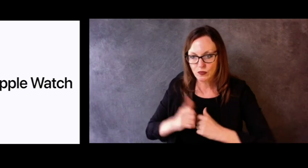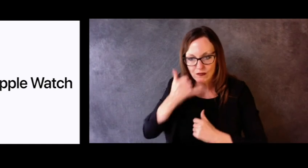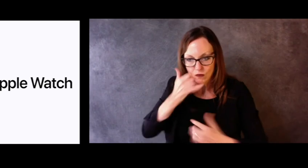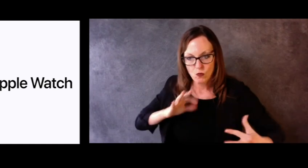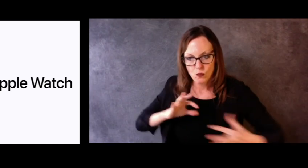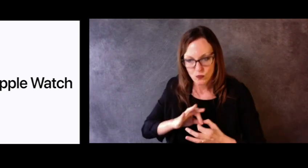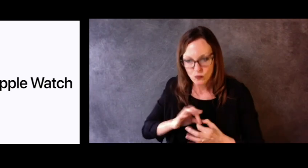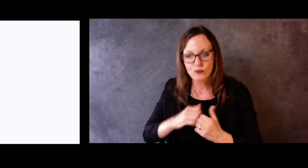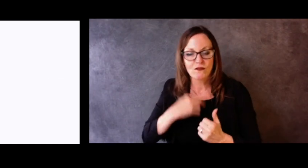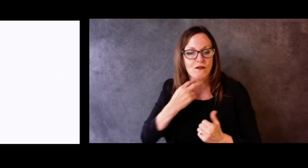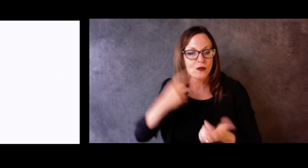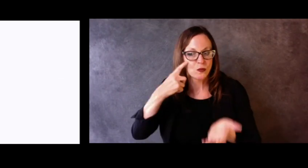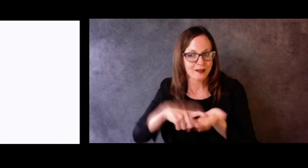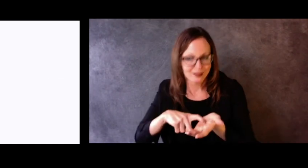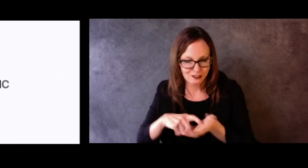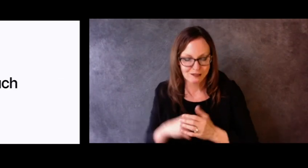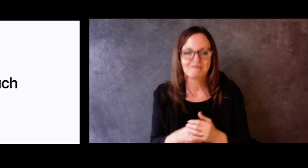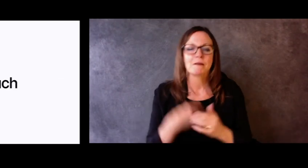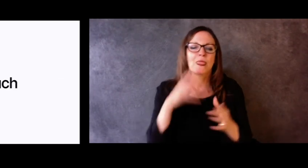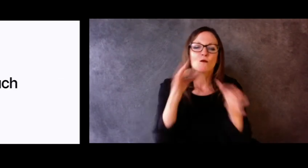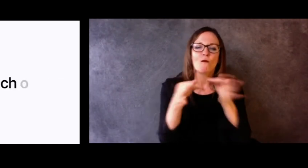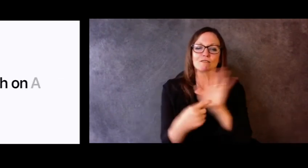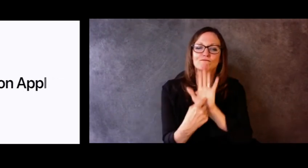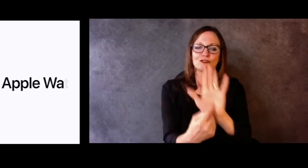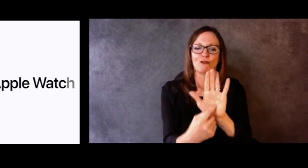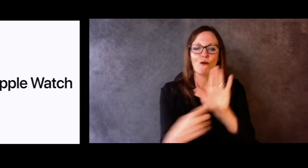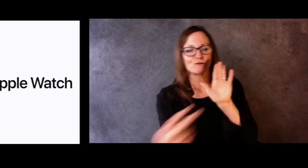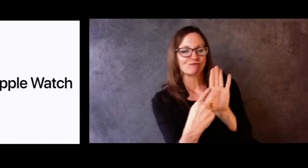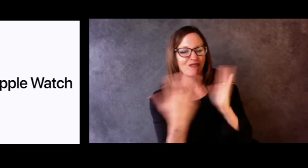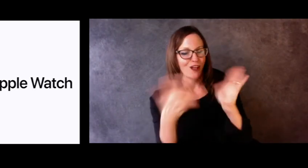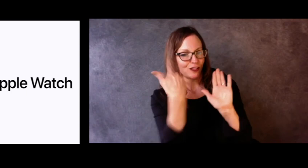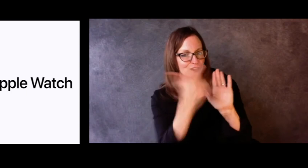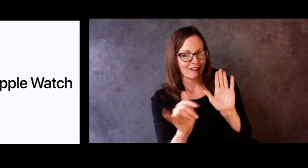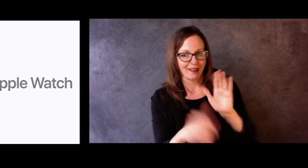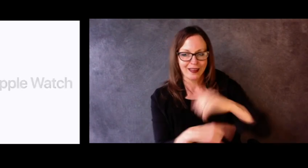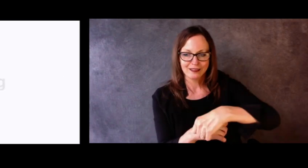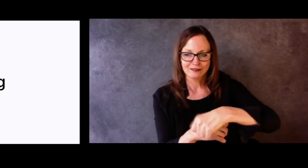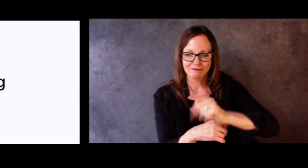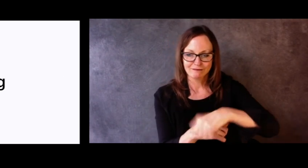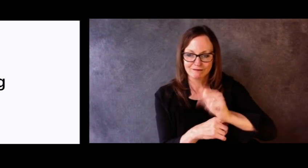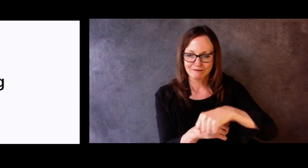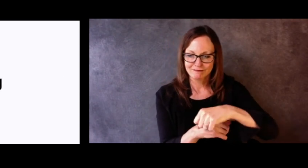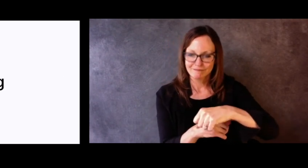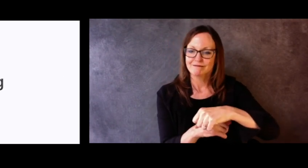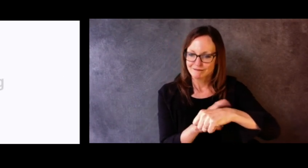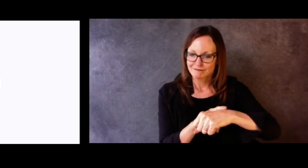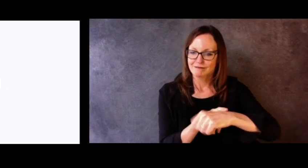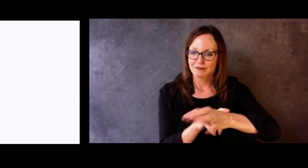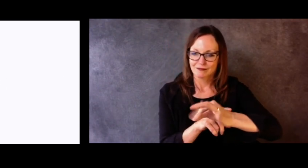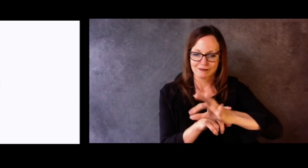idea of how this works. Designed for individuals with limb differences, Assistive Touch is controlled through gestures, like